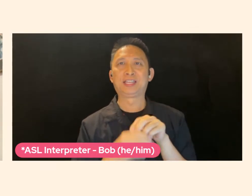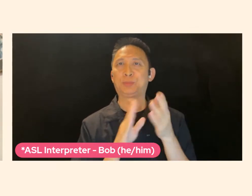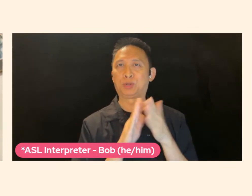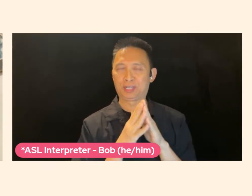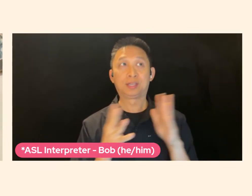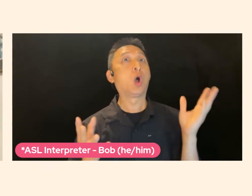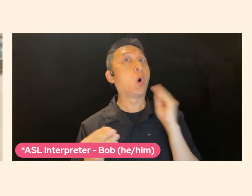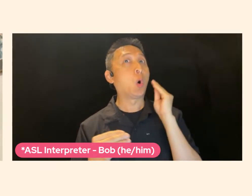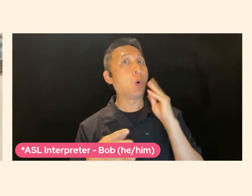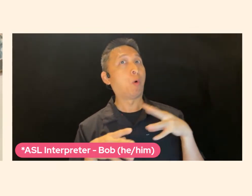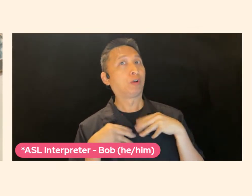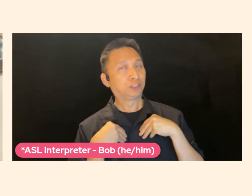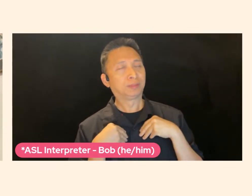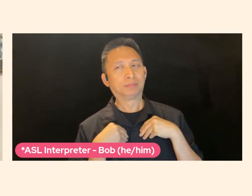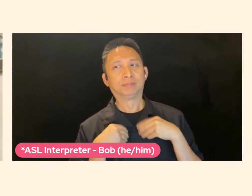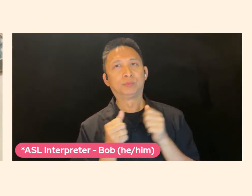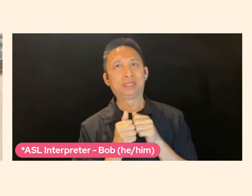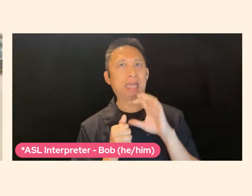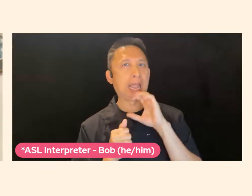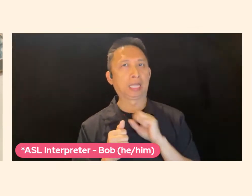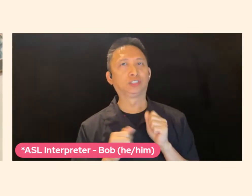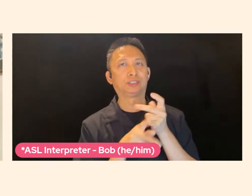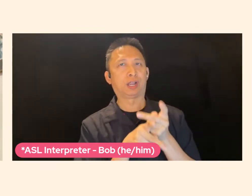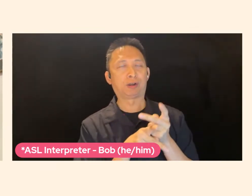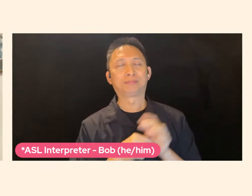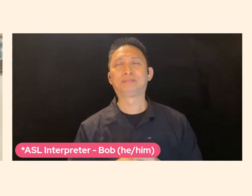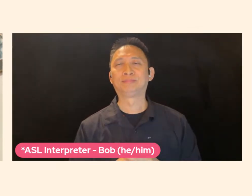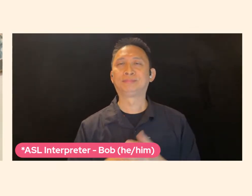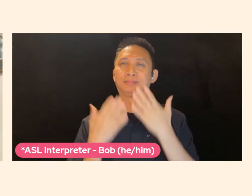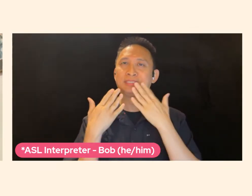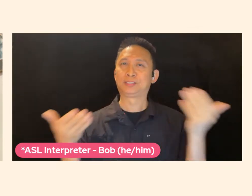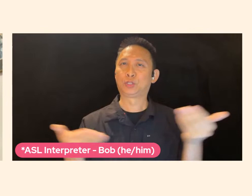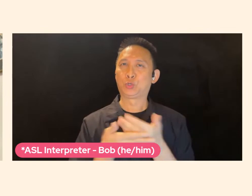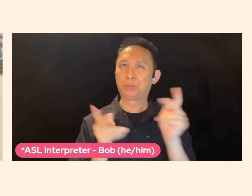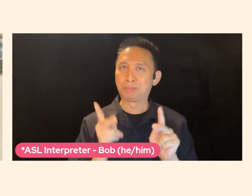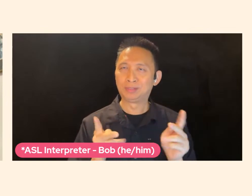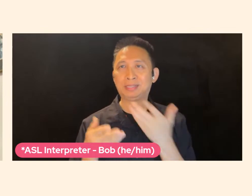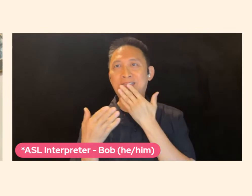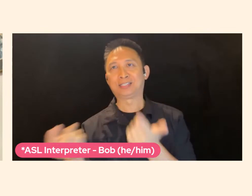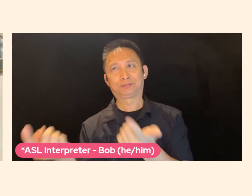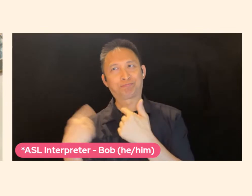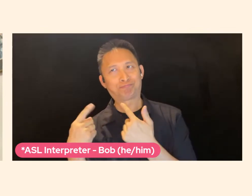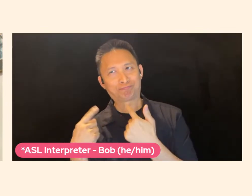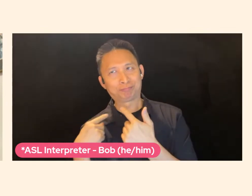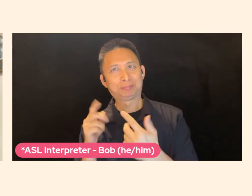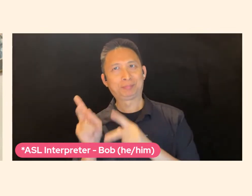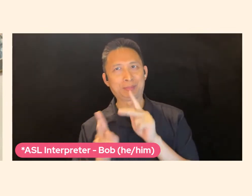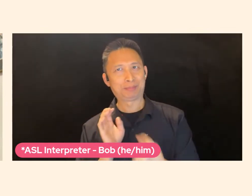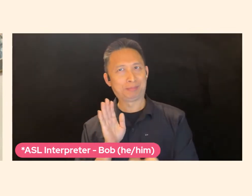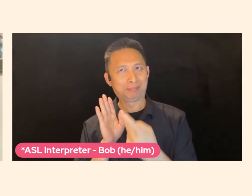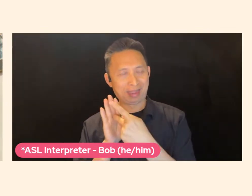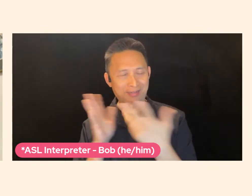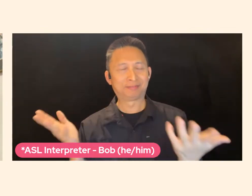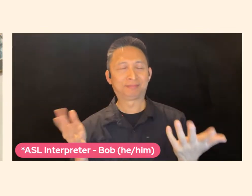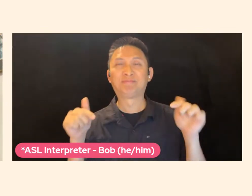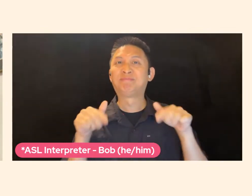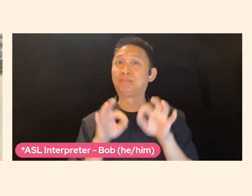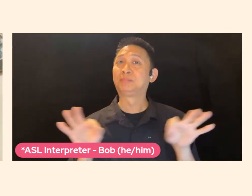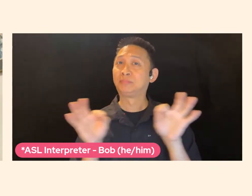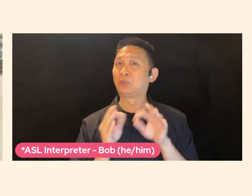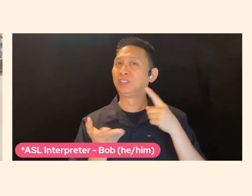are delighted to have both returning attendees and newcomers with us today as we delve into an important